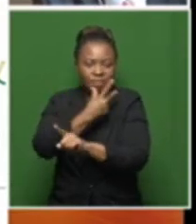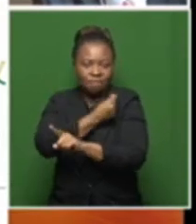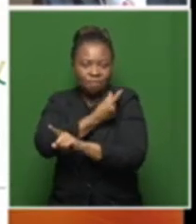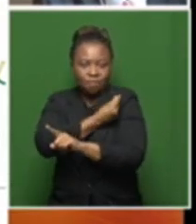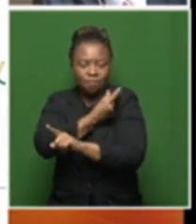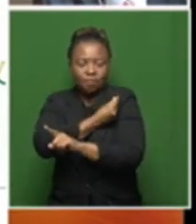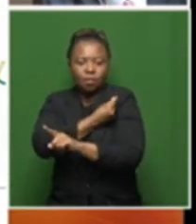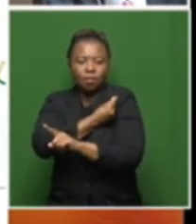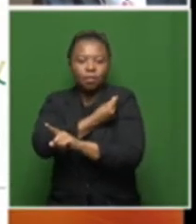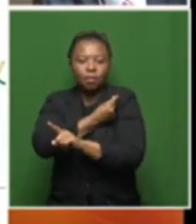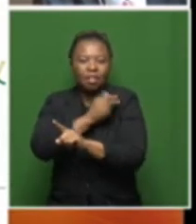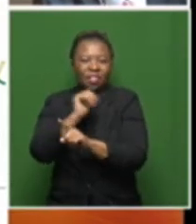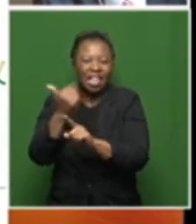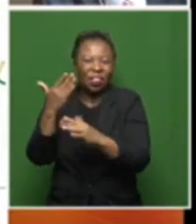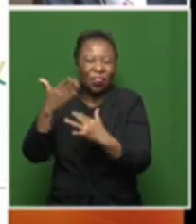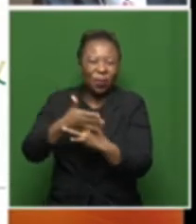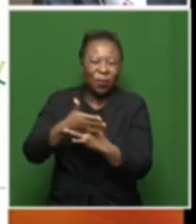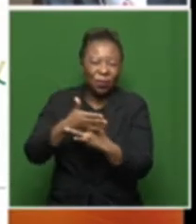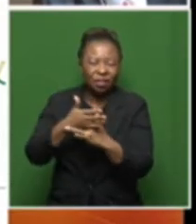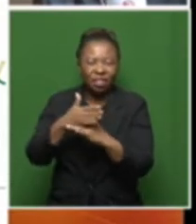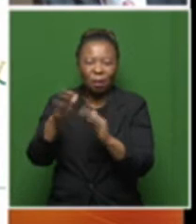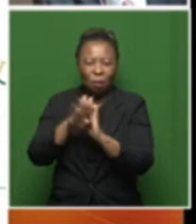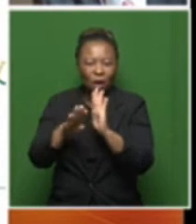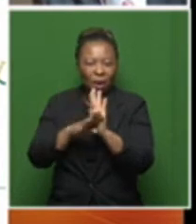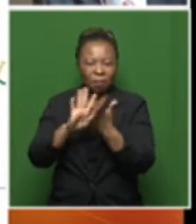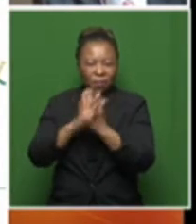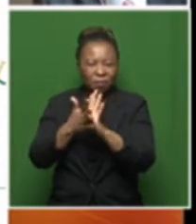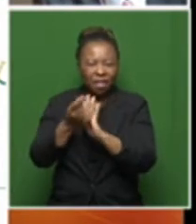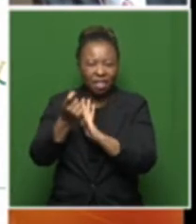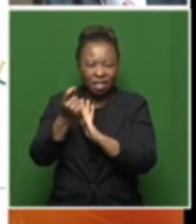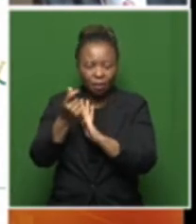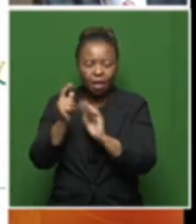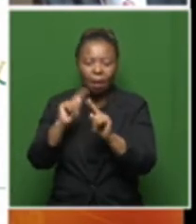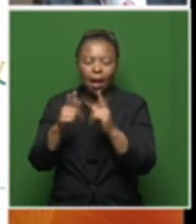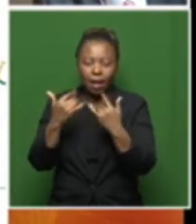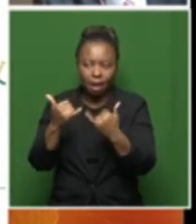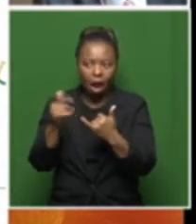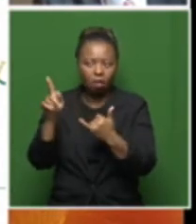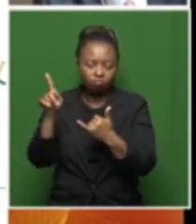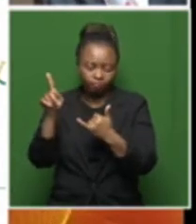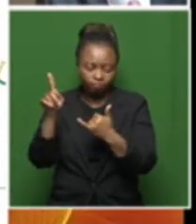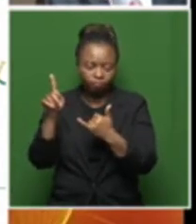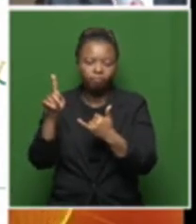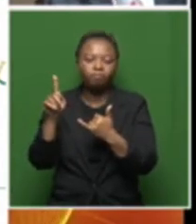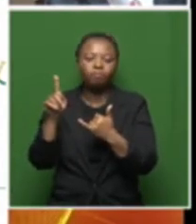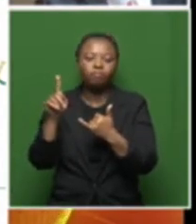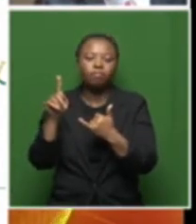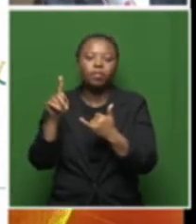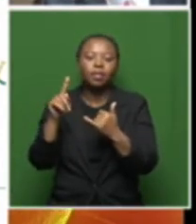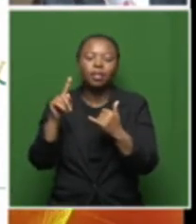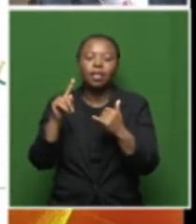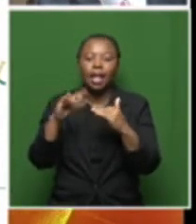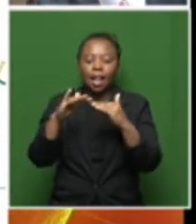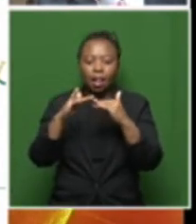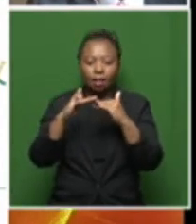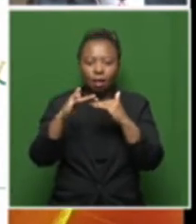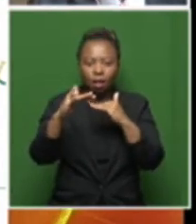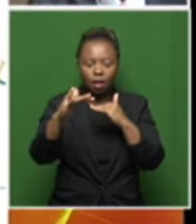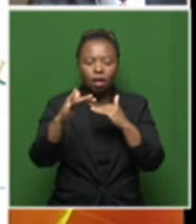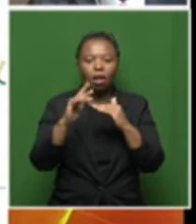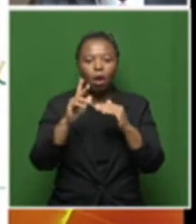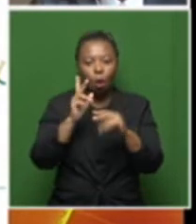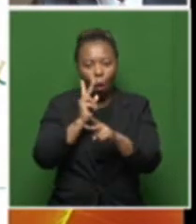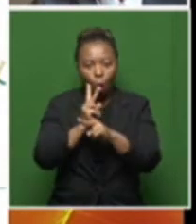vaccinations after some disruptions in their program. And now they are on a relatively flat level and are busy making plans